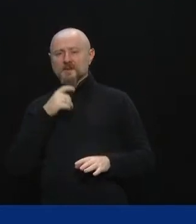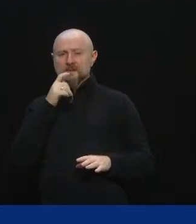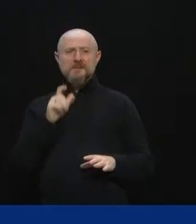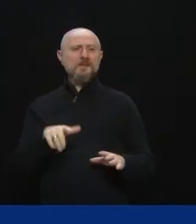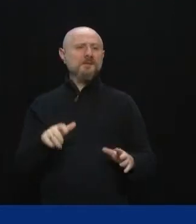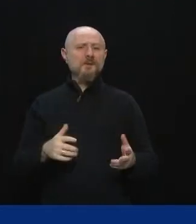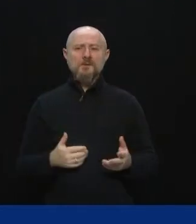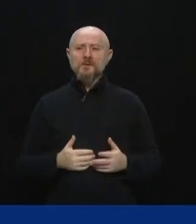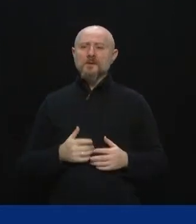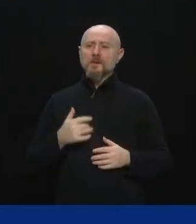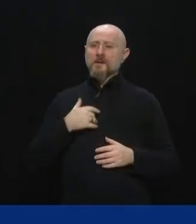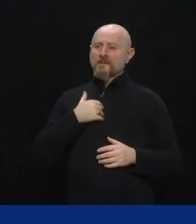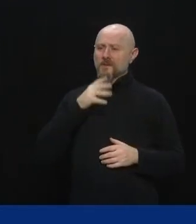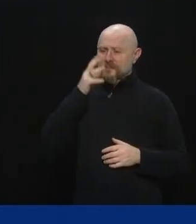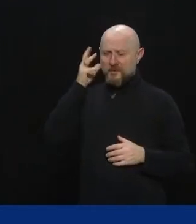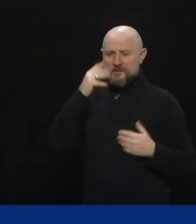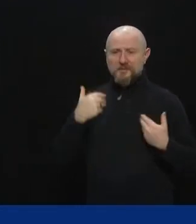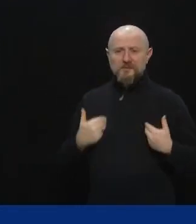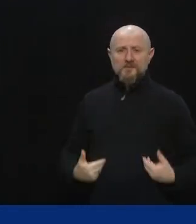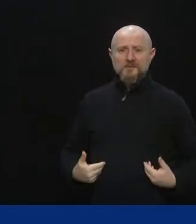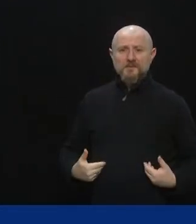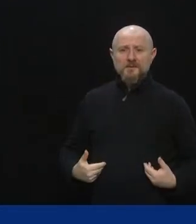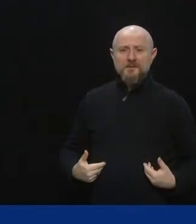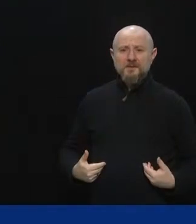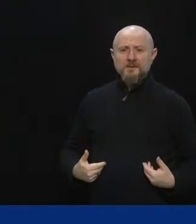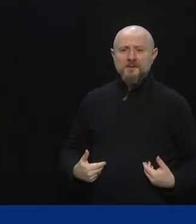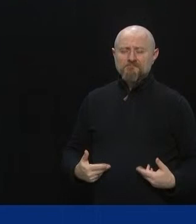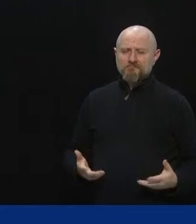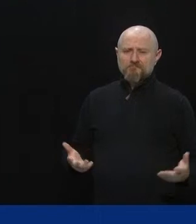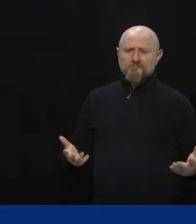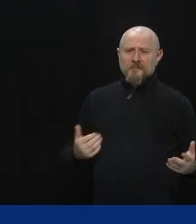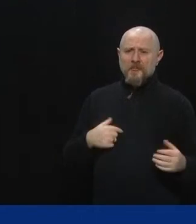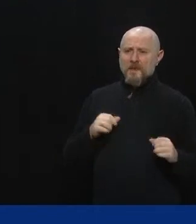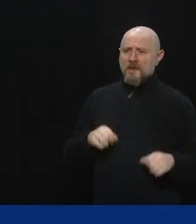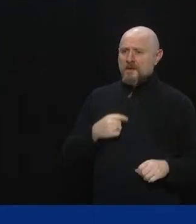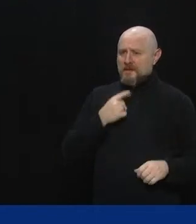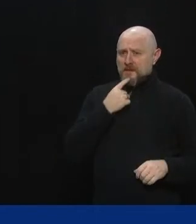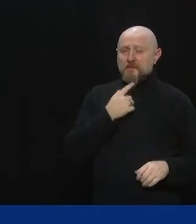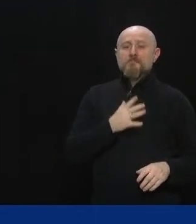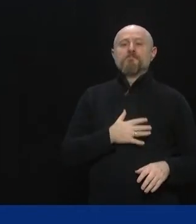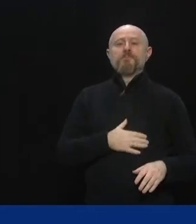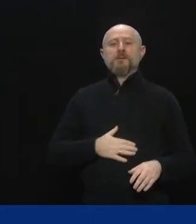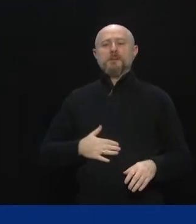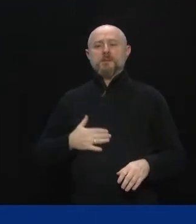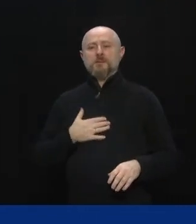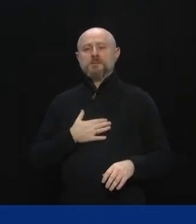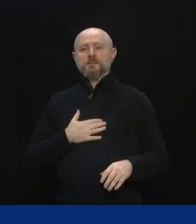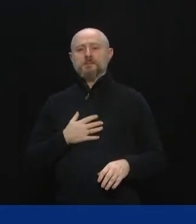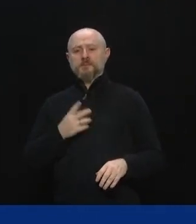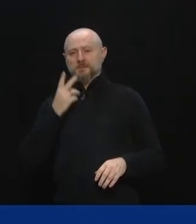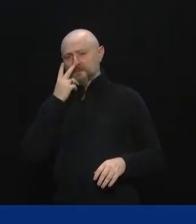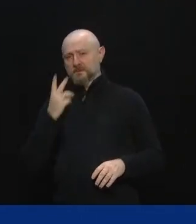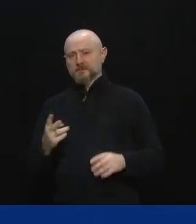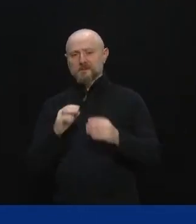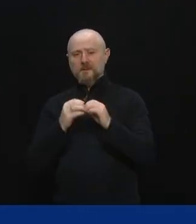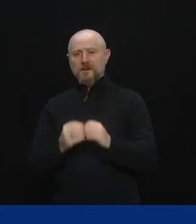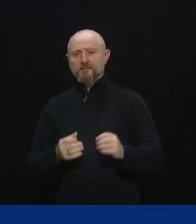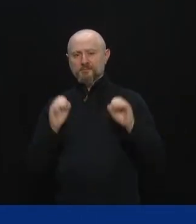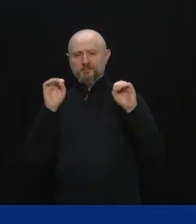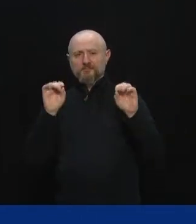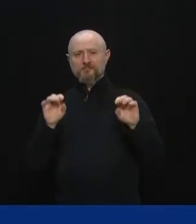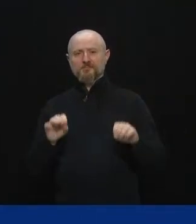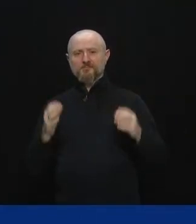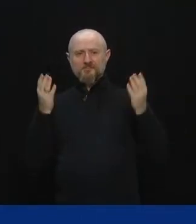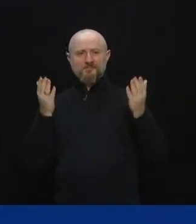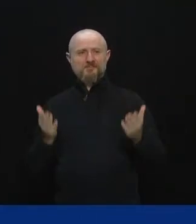parent. What else can we say? What else can we say? We just really hope that people look at the data now. If you've not been convinced